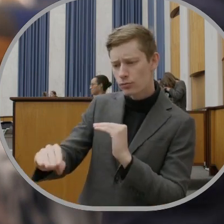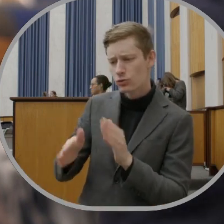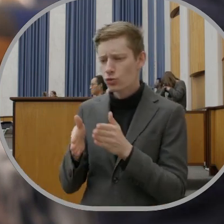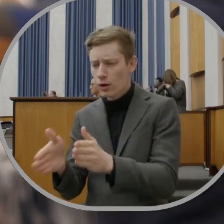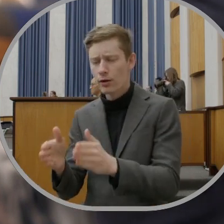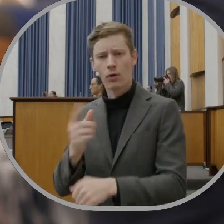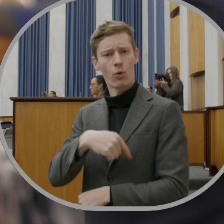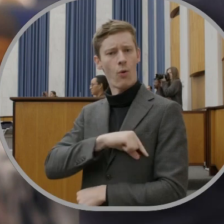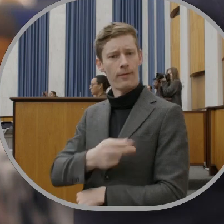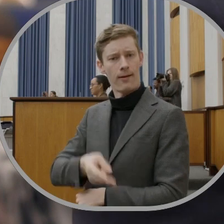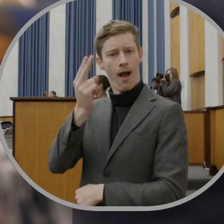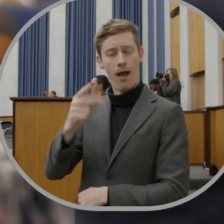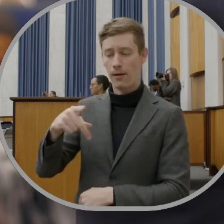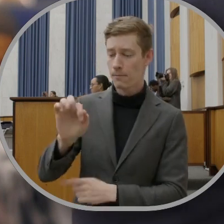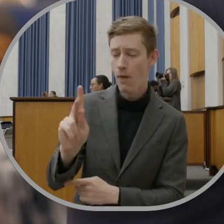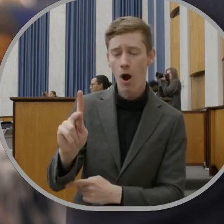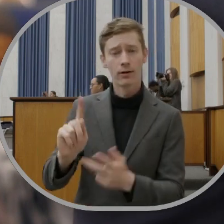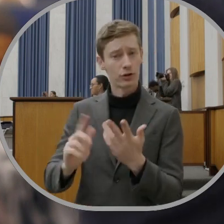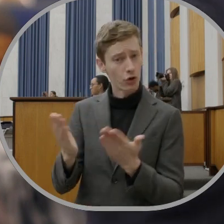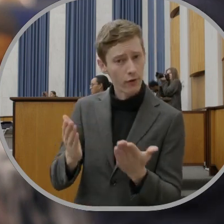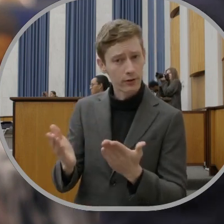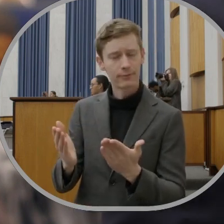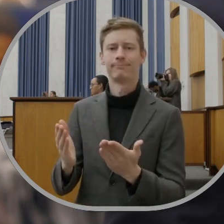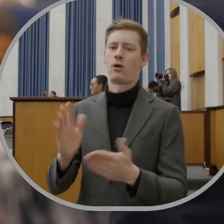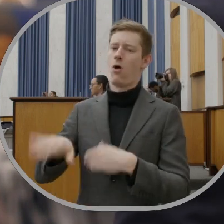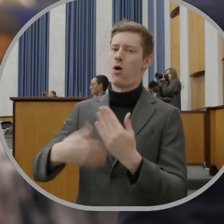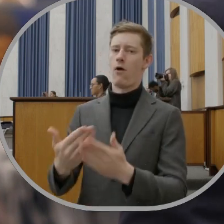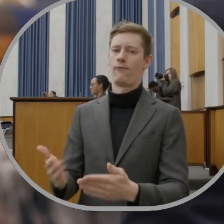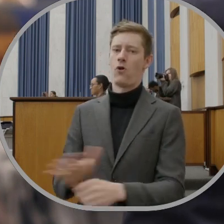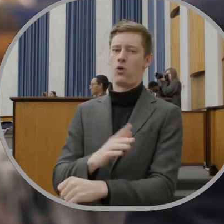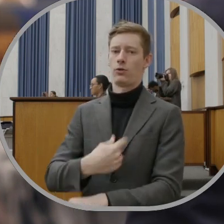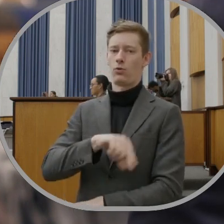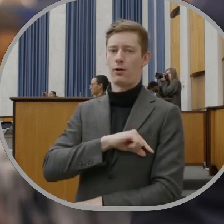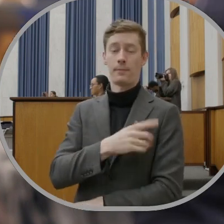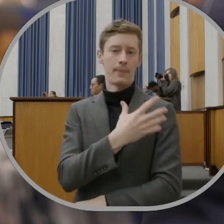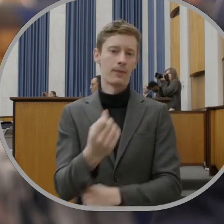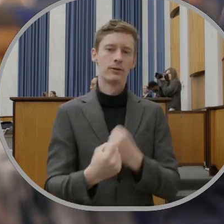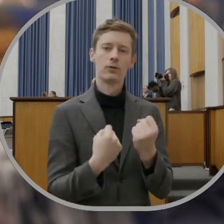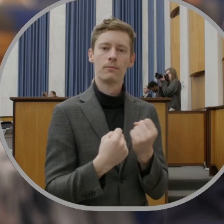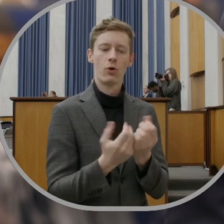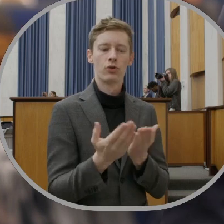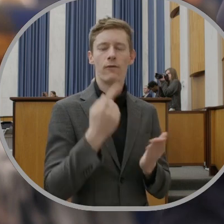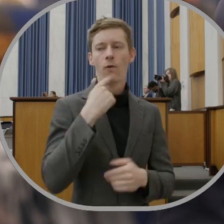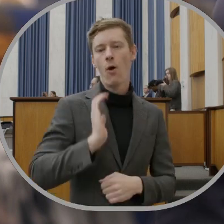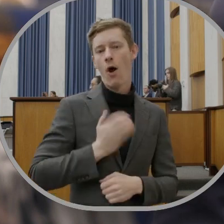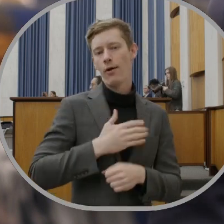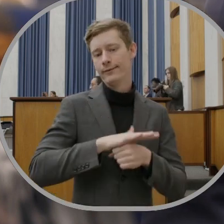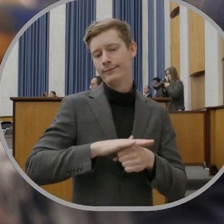facilities, parks, and city services, and support services and resources for our